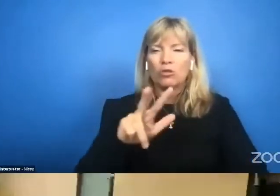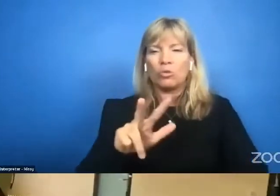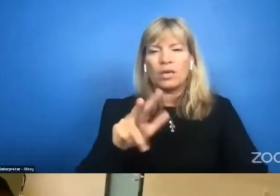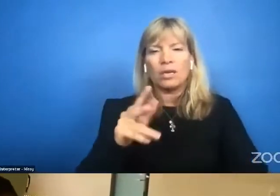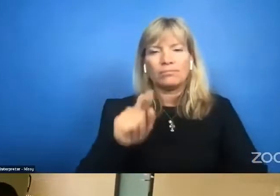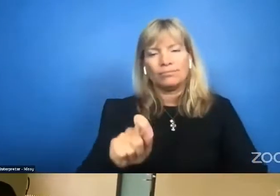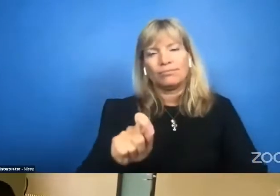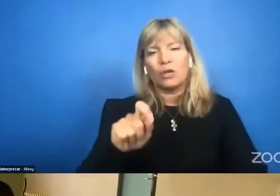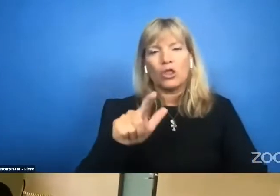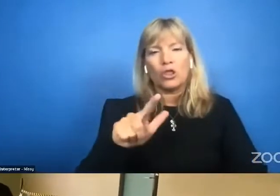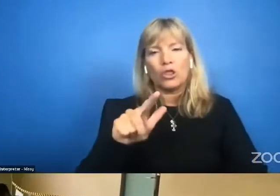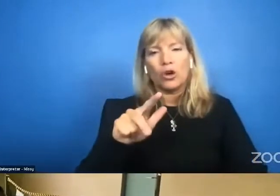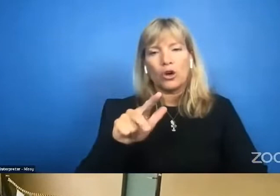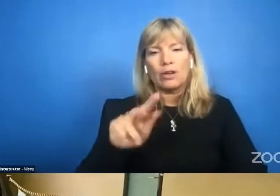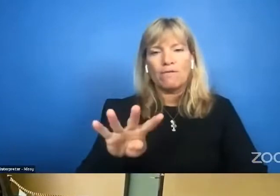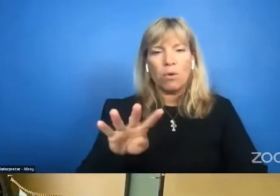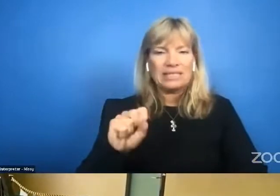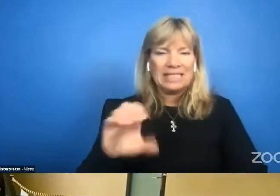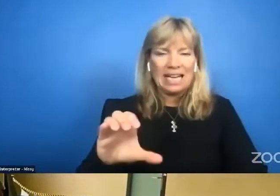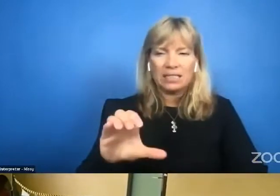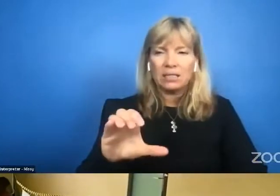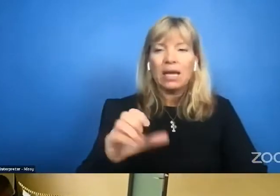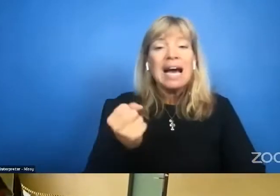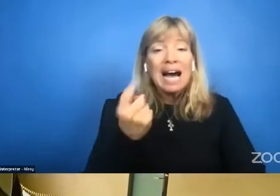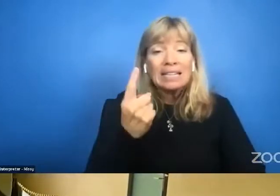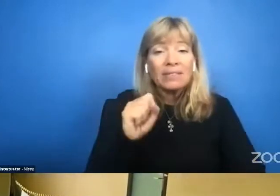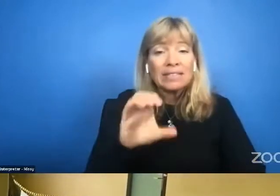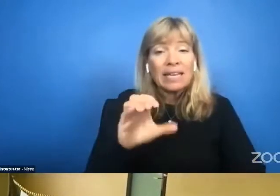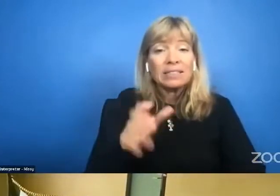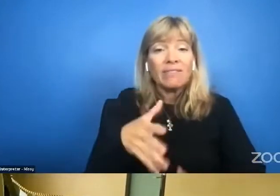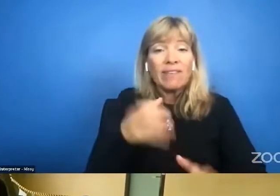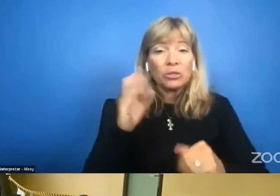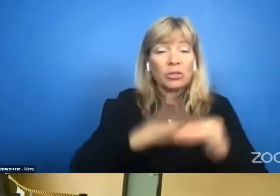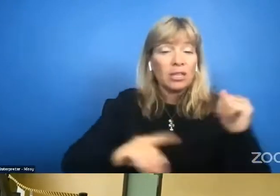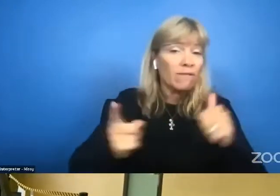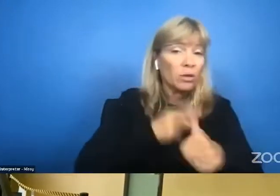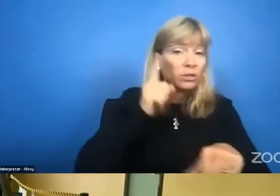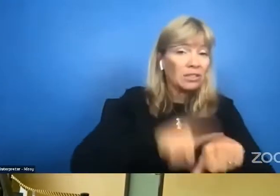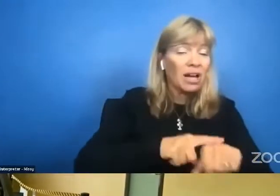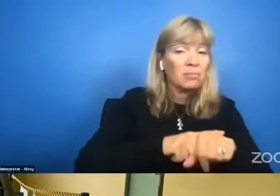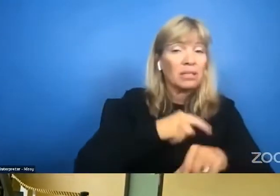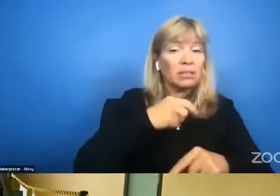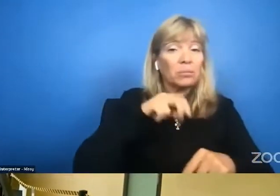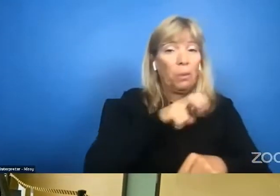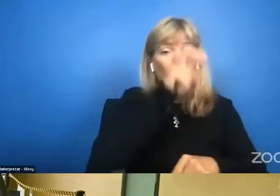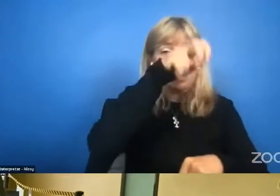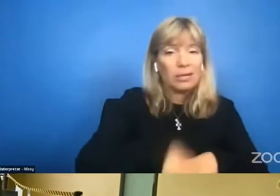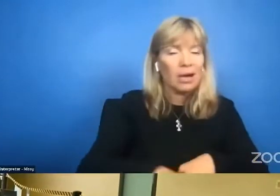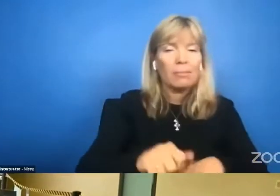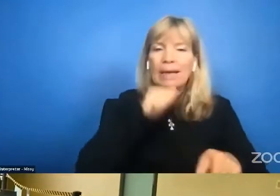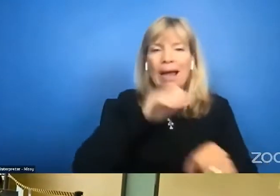11 seconds quicker than his first heat, but not enough to beat the Ability Enhanced. Roland, question for you